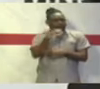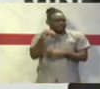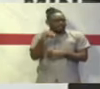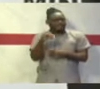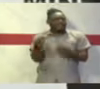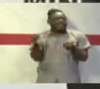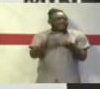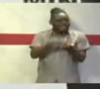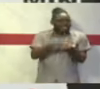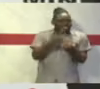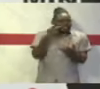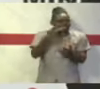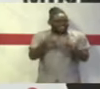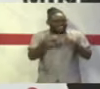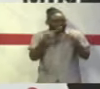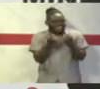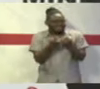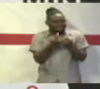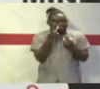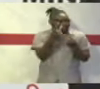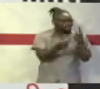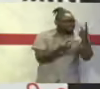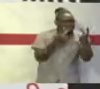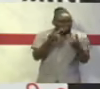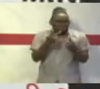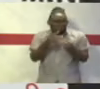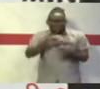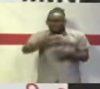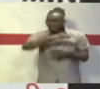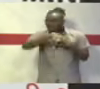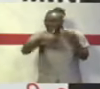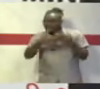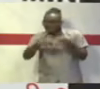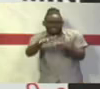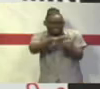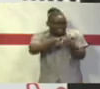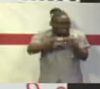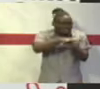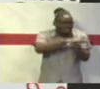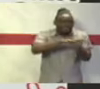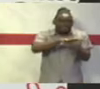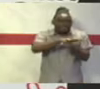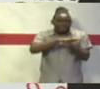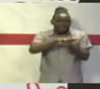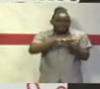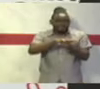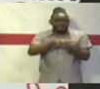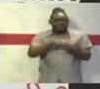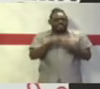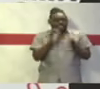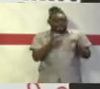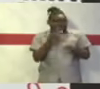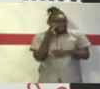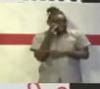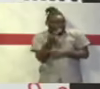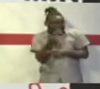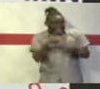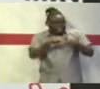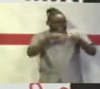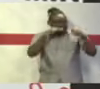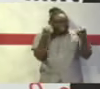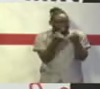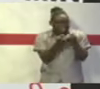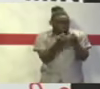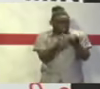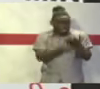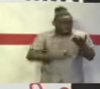your area. You may very well see the You Speak team in your area next.